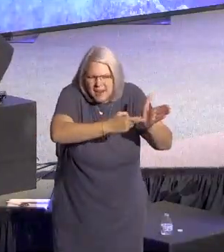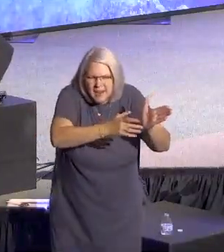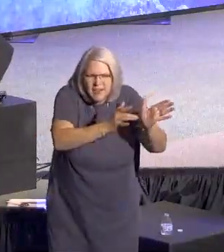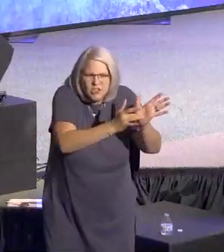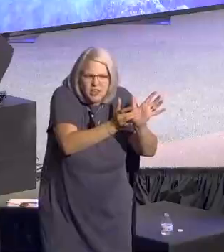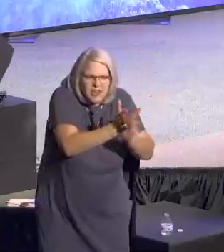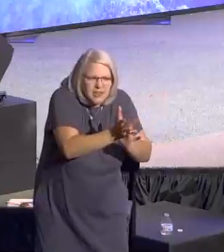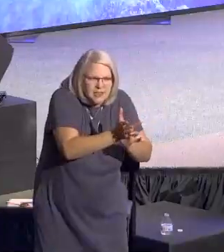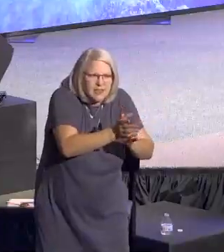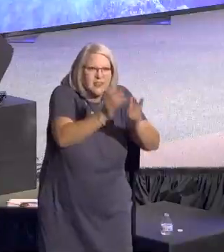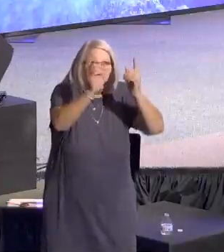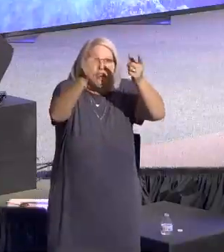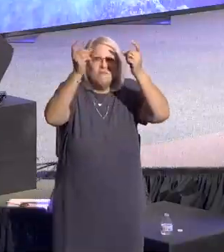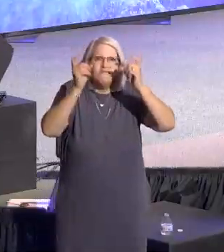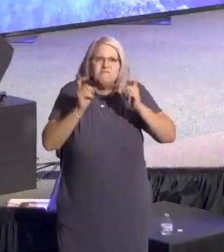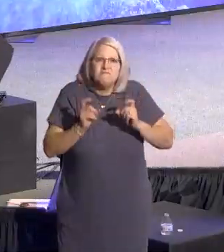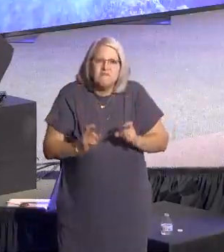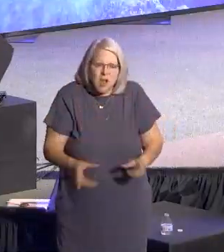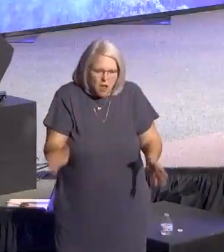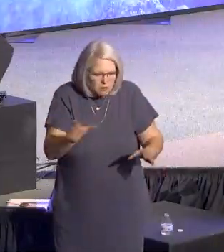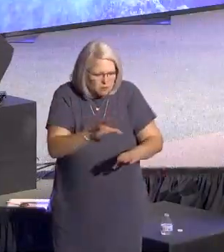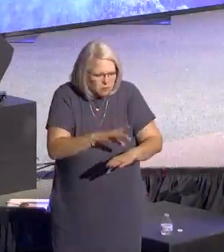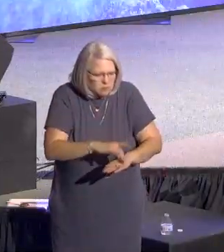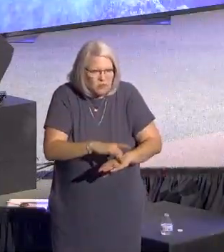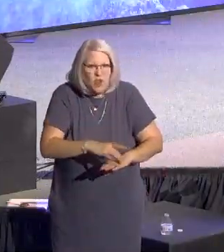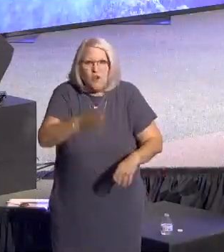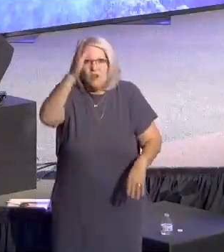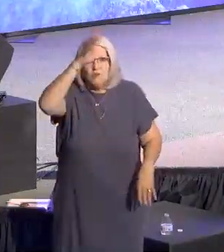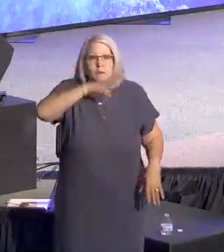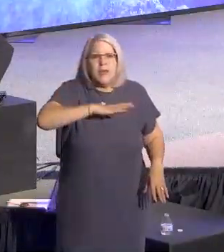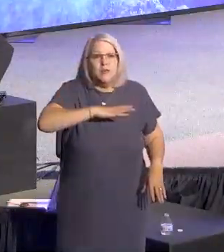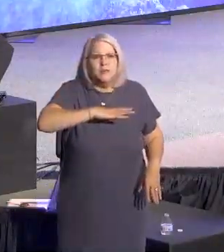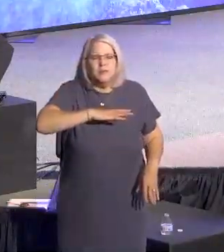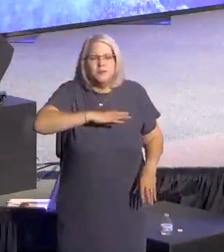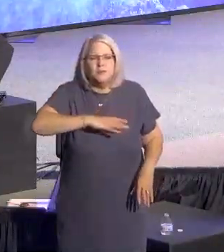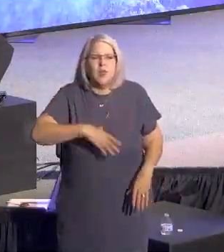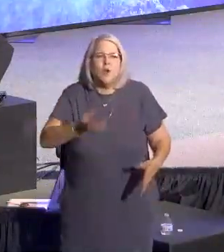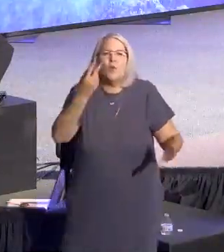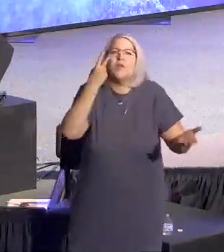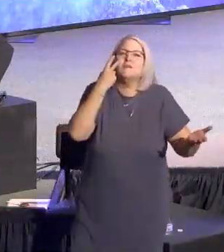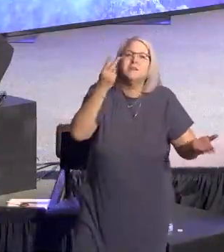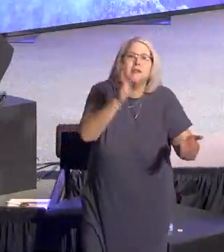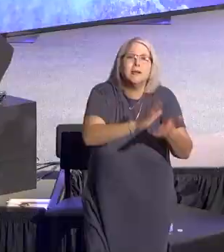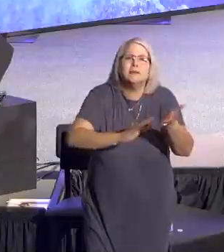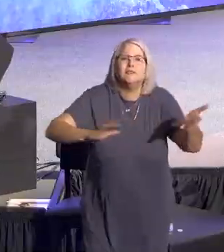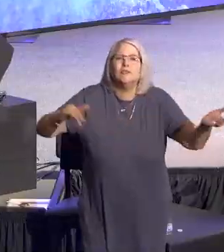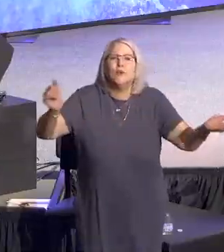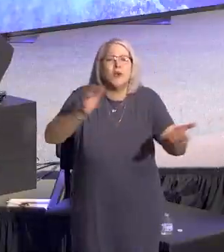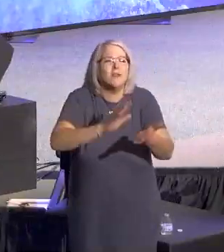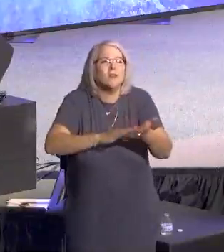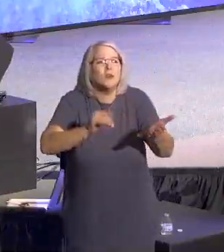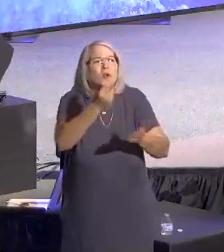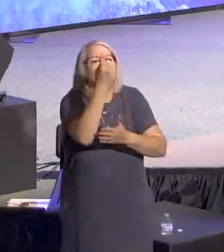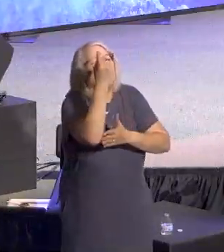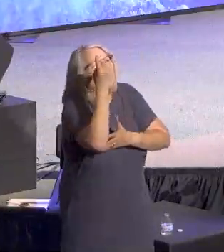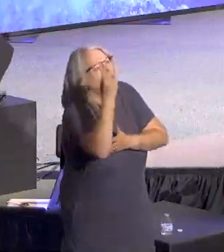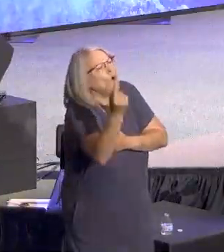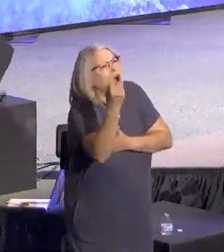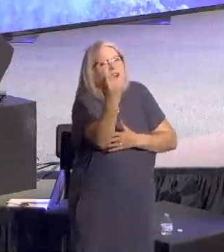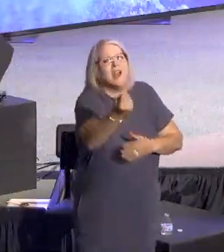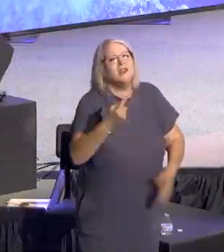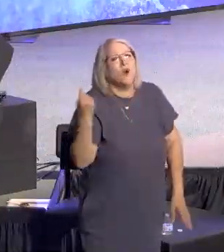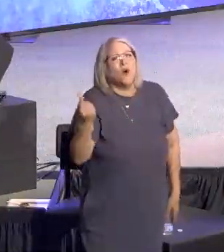and made his dwelling among us. That's Jesus becoming a man. We have seen his glory, the glory of the one